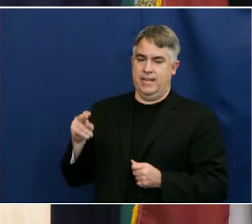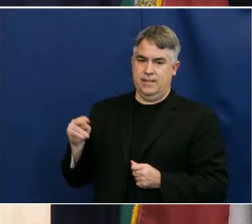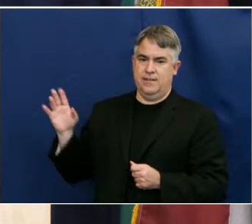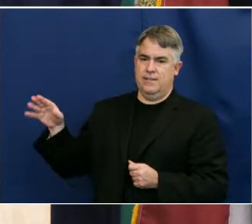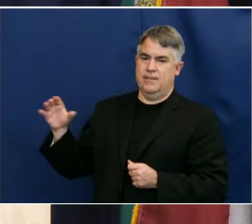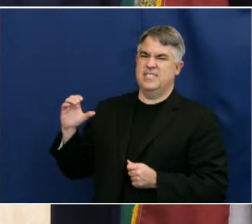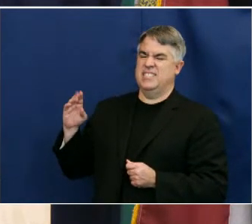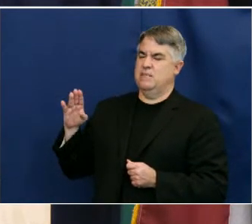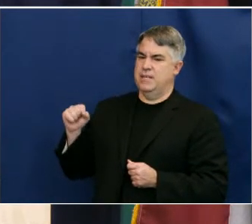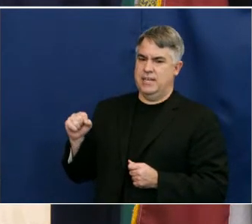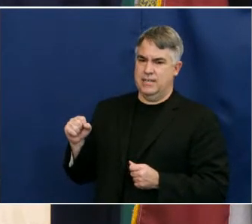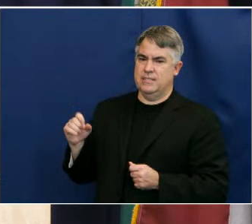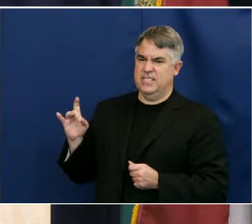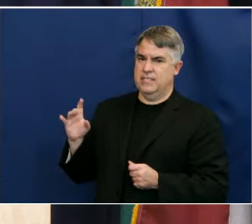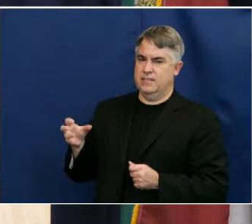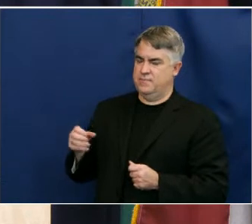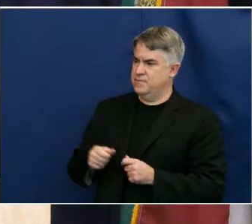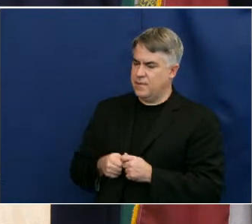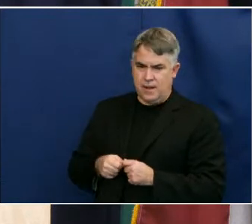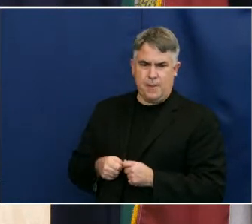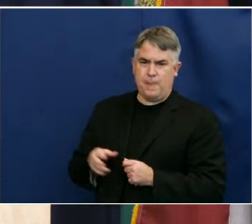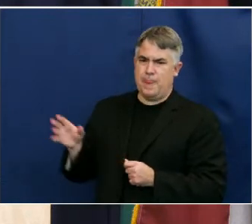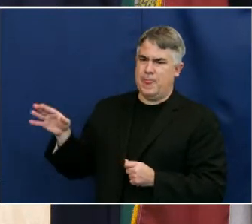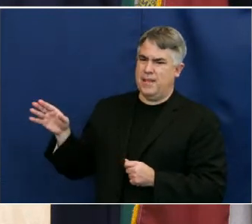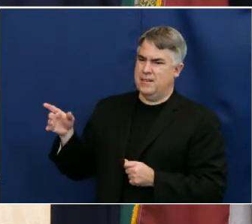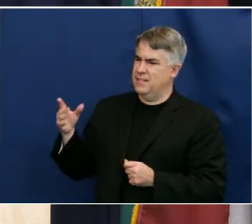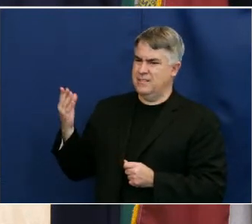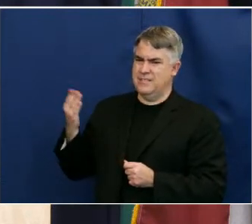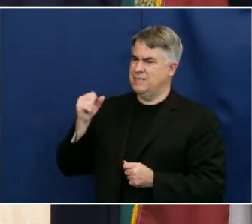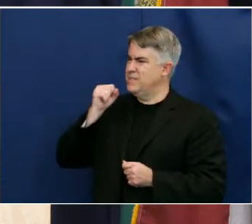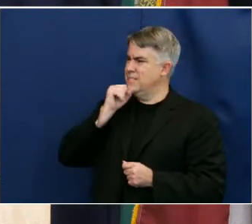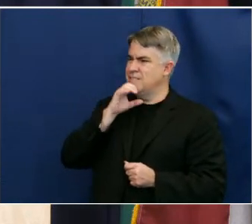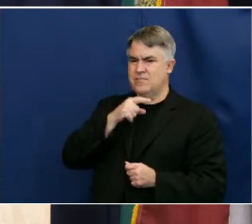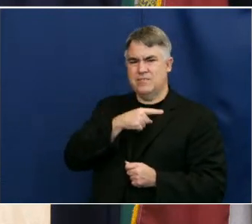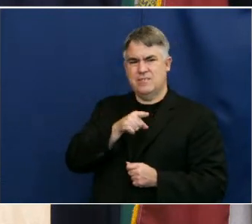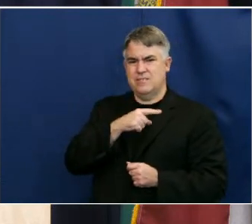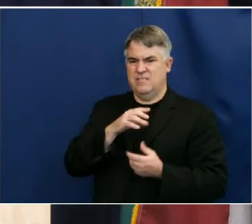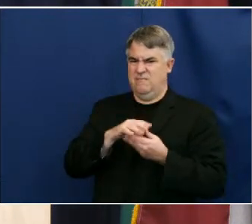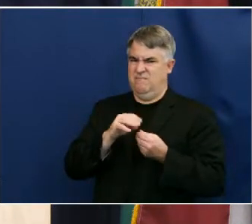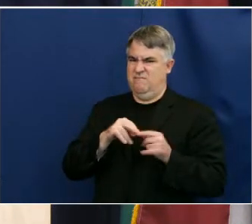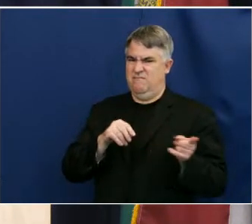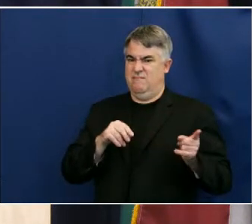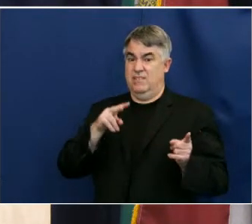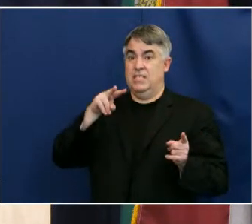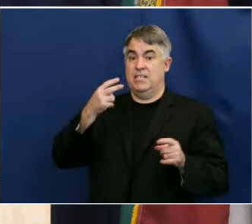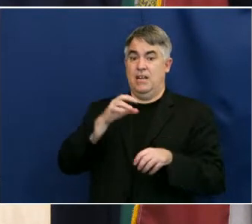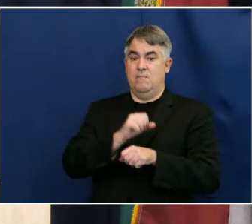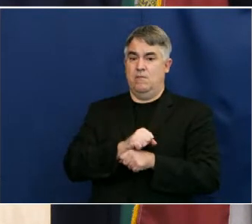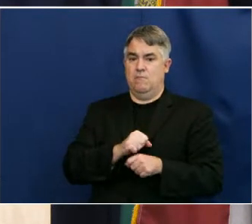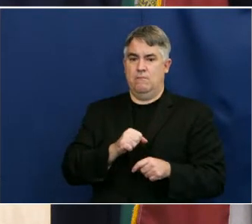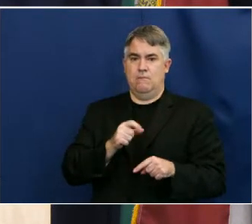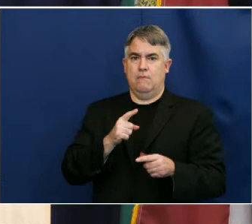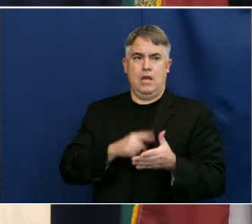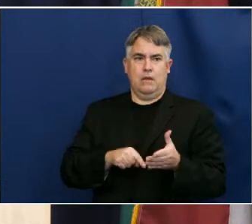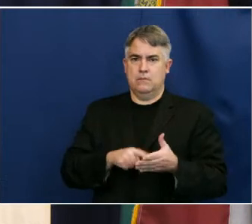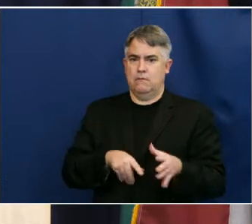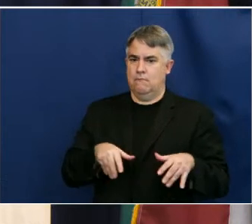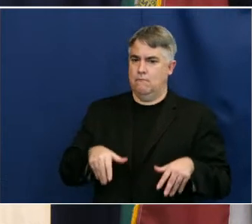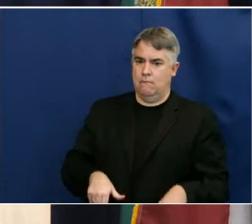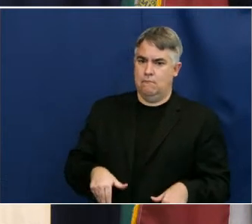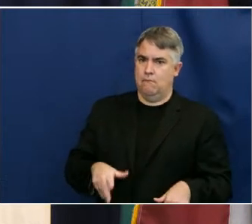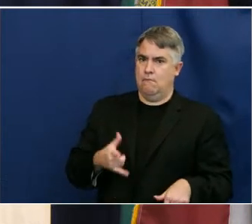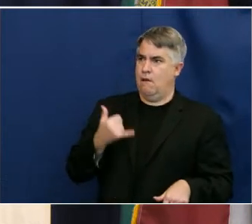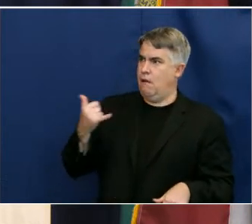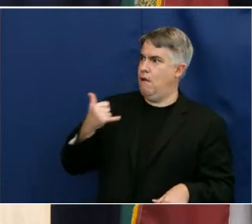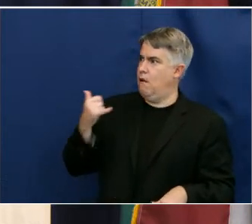asks, we've been hearing from seniors who say they've had their second dose appointment canceled, but they're having trouble rescheduling. What is your